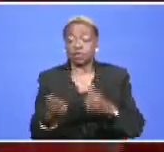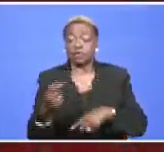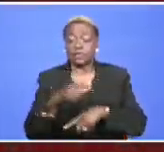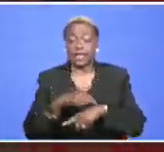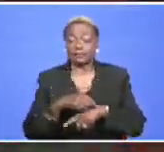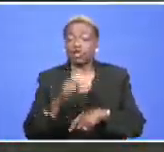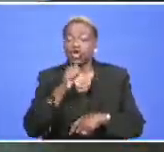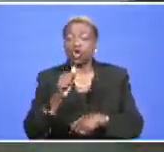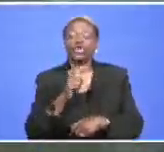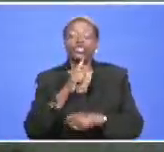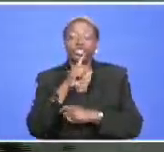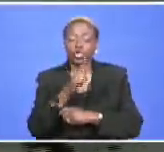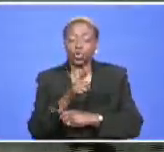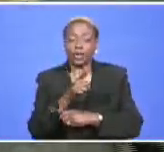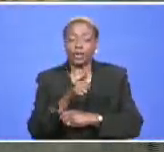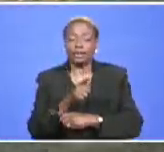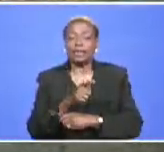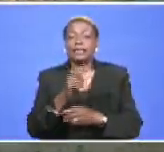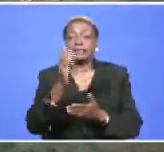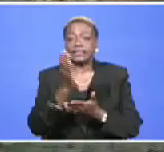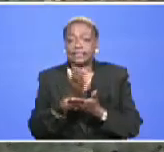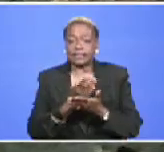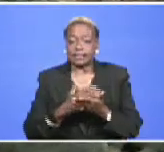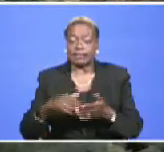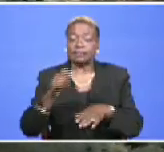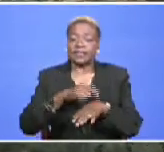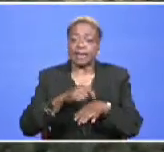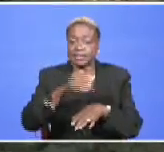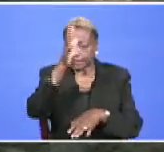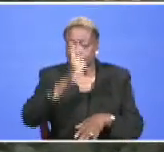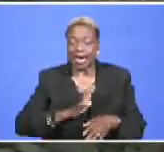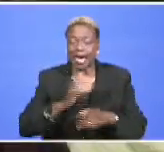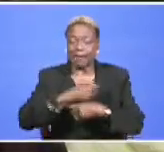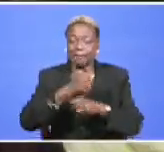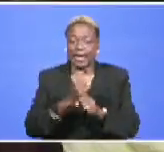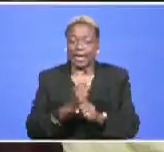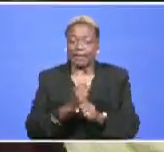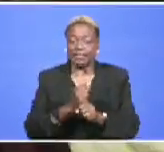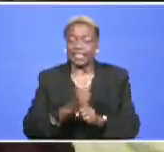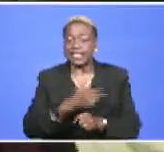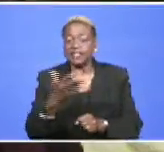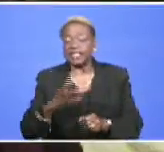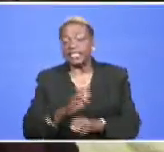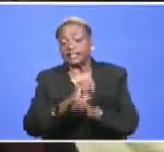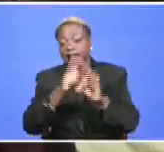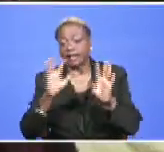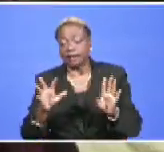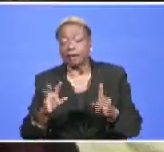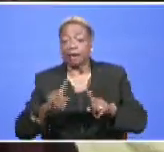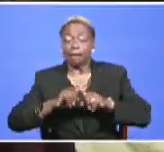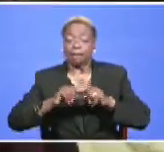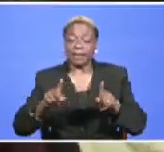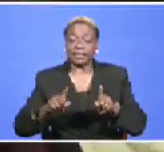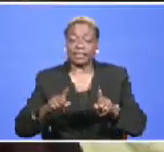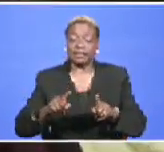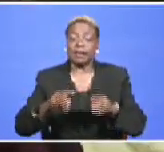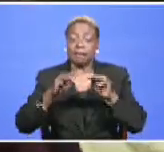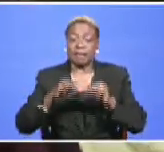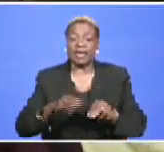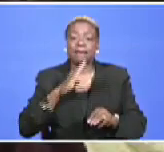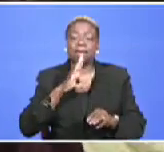quite sure. Sometimes it's man-made and these things fail. It should not, but it may have been a faulty length of